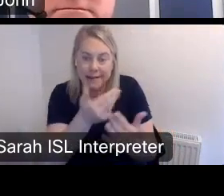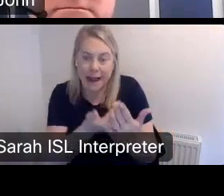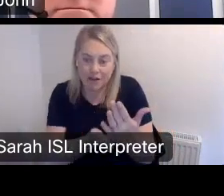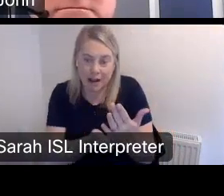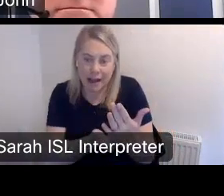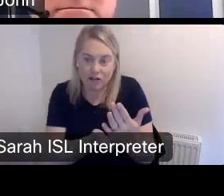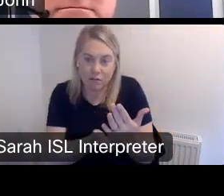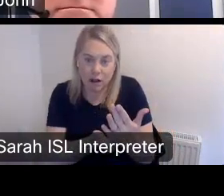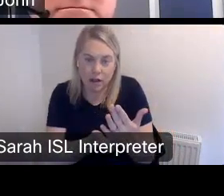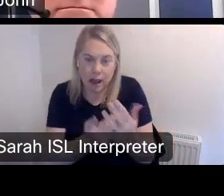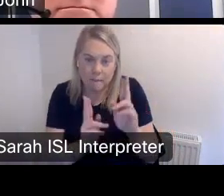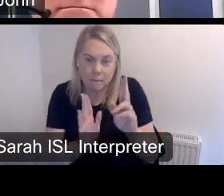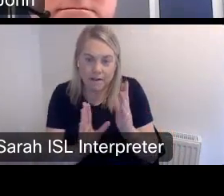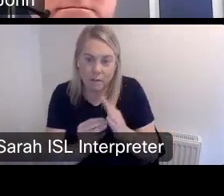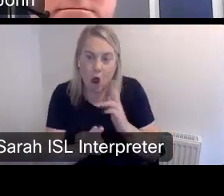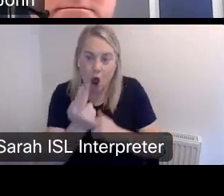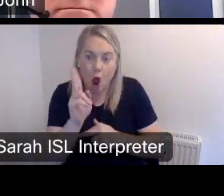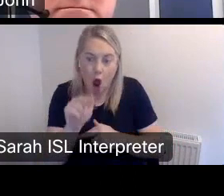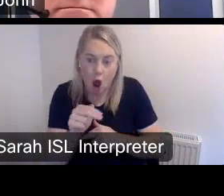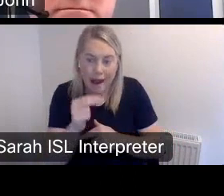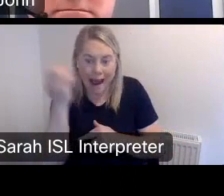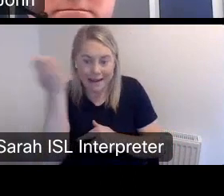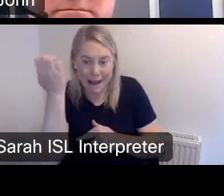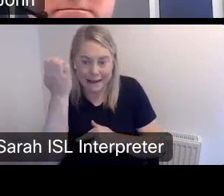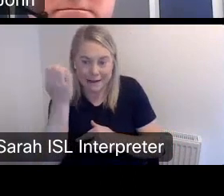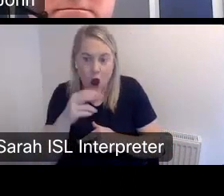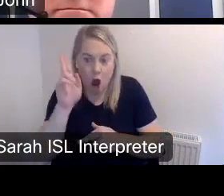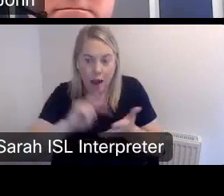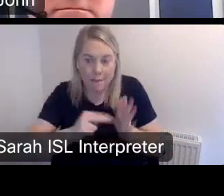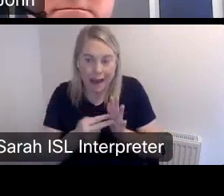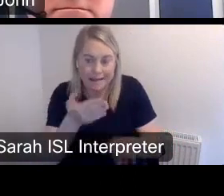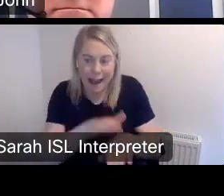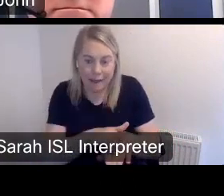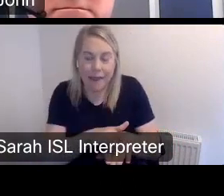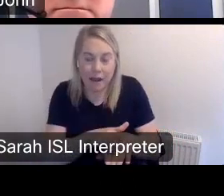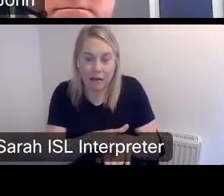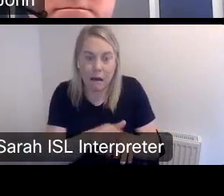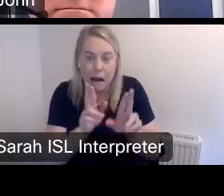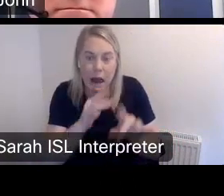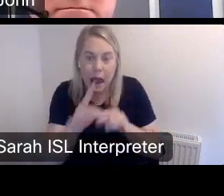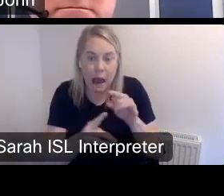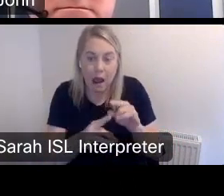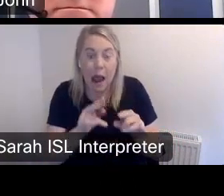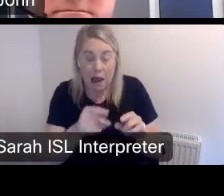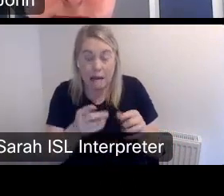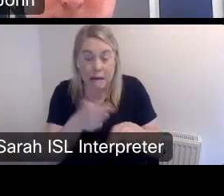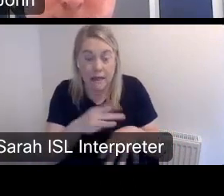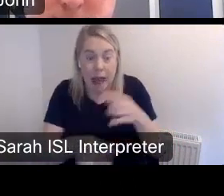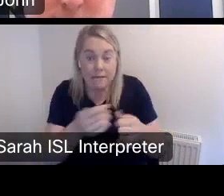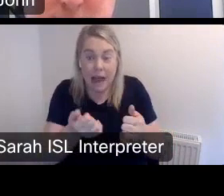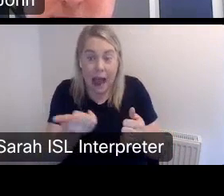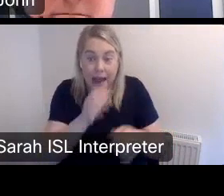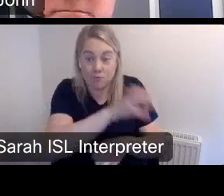trigger, there would have been an unintended and unanticipated death. The death occurred in any place or premises where the health service provider provides a